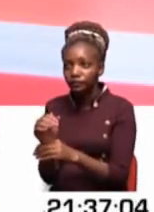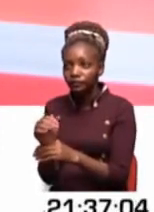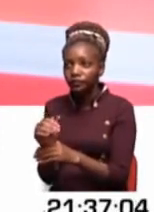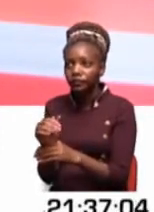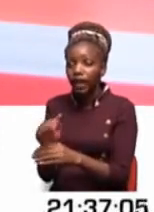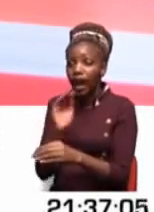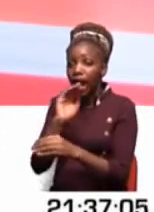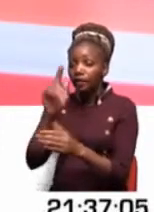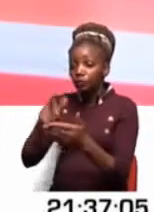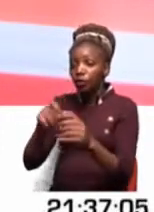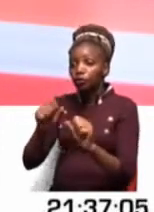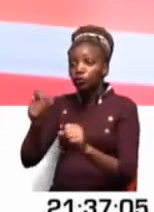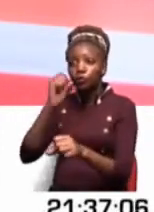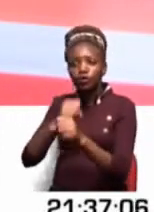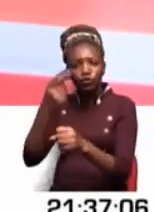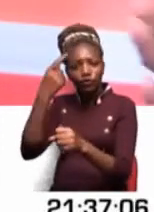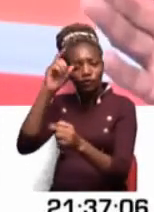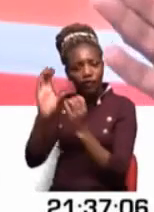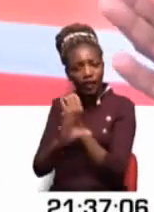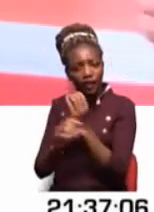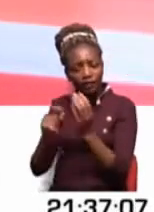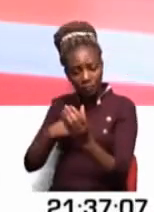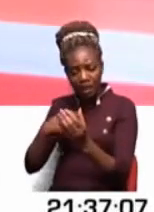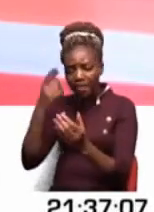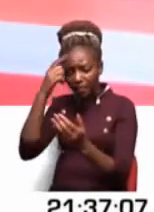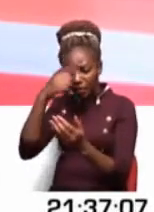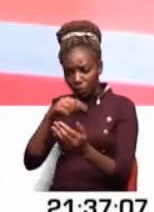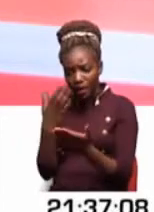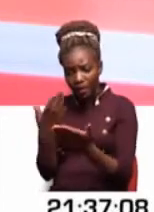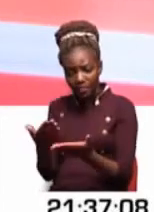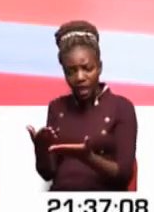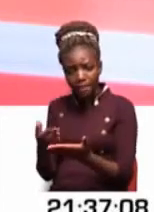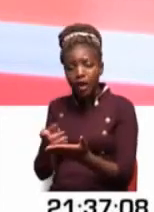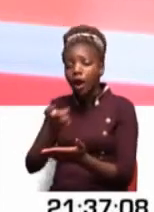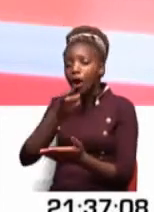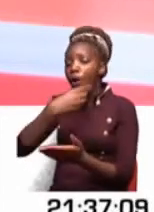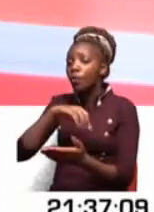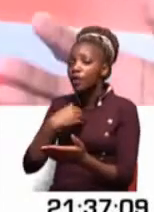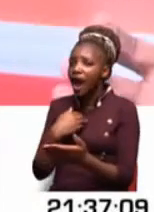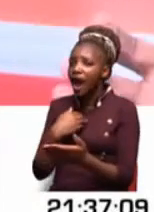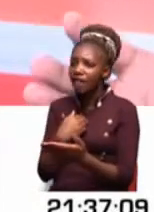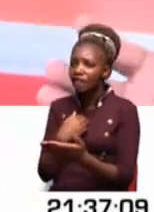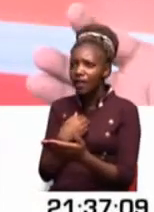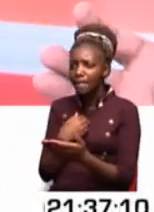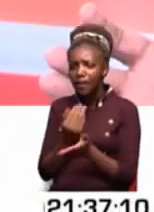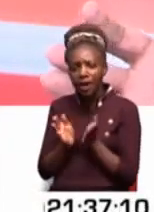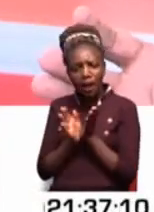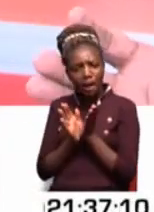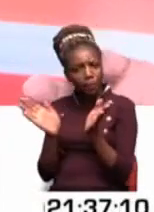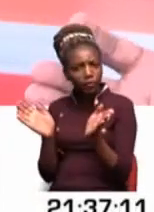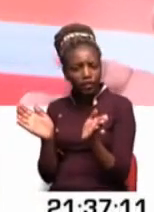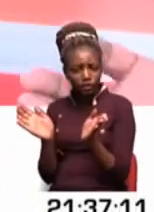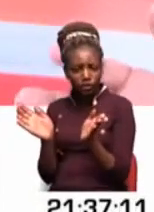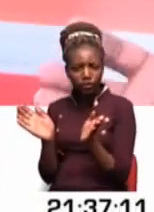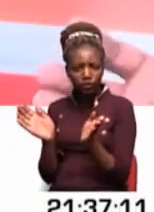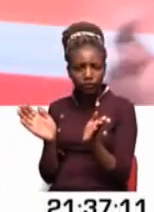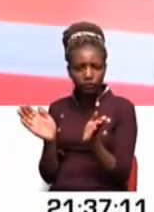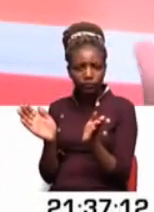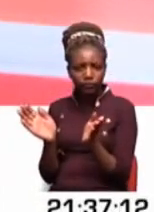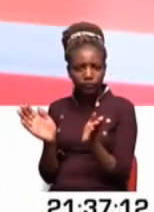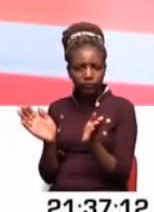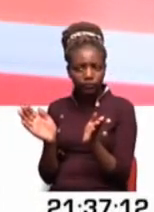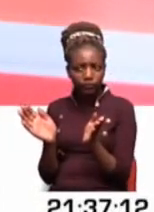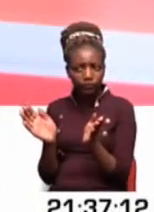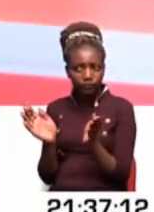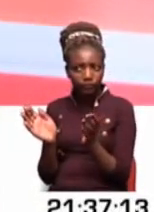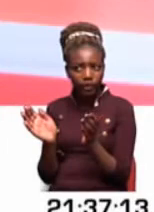do for the country. I think we are there. We have a kind of a population. We didn't quite get the numbers we